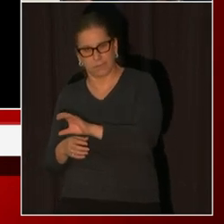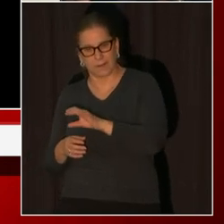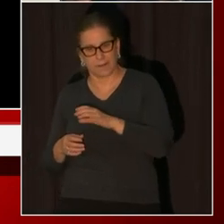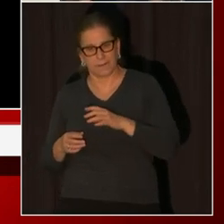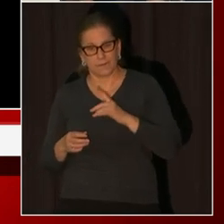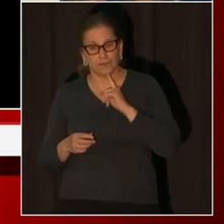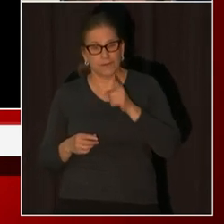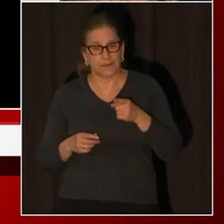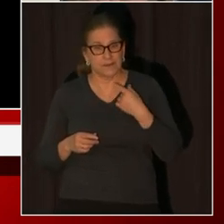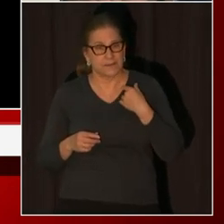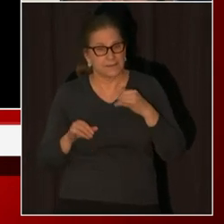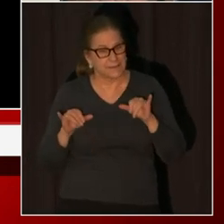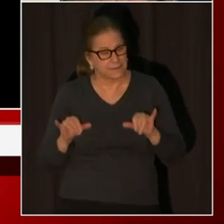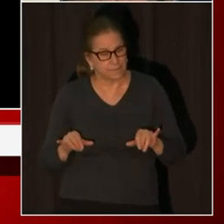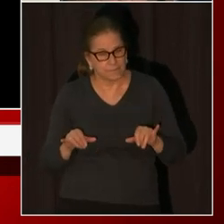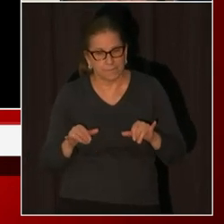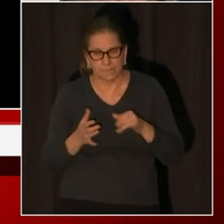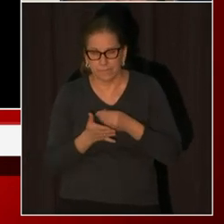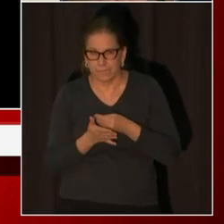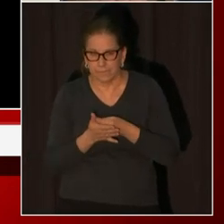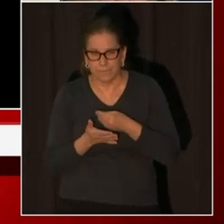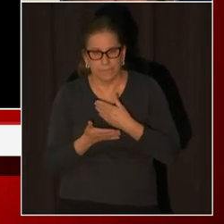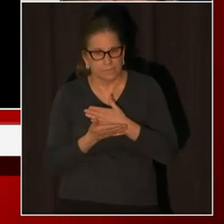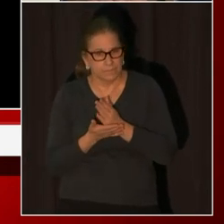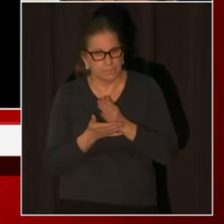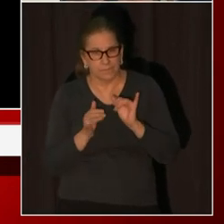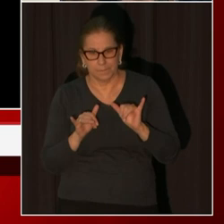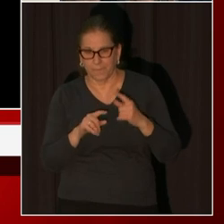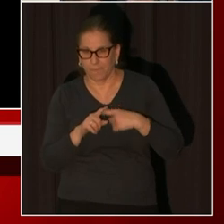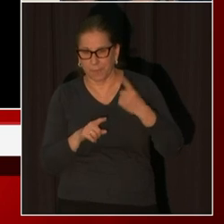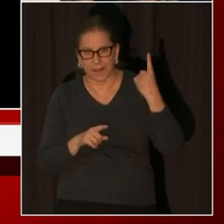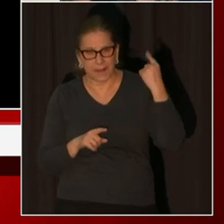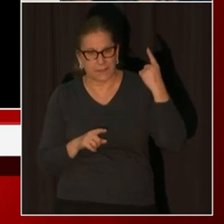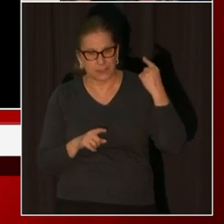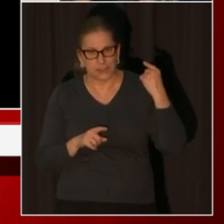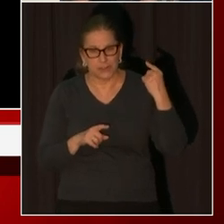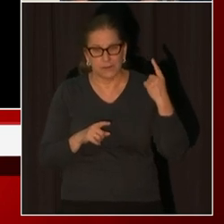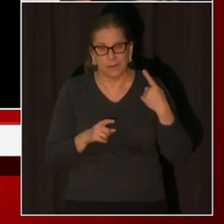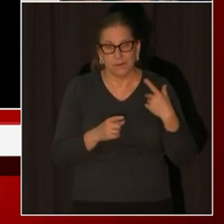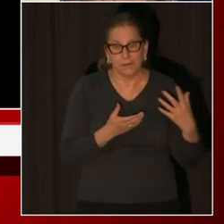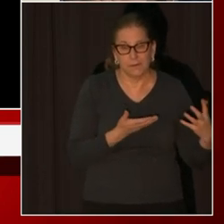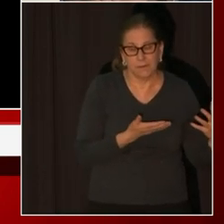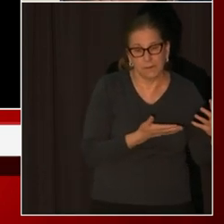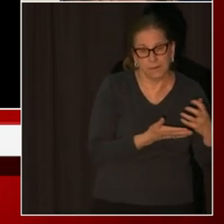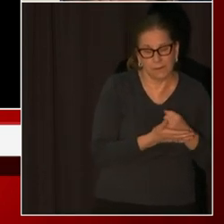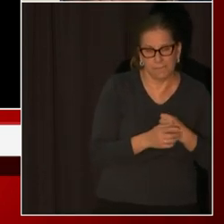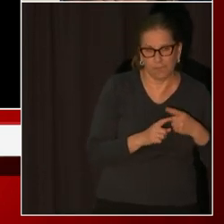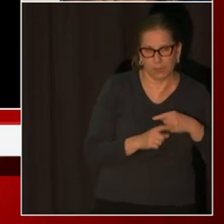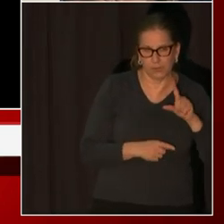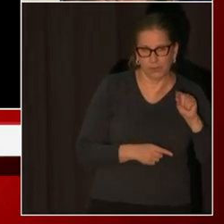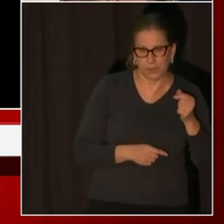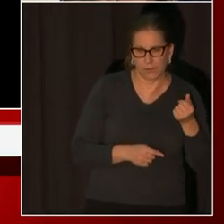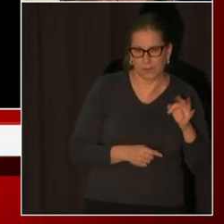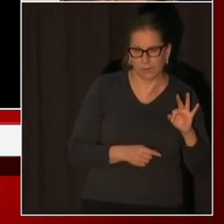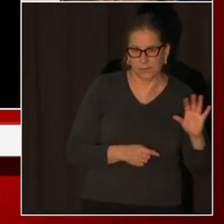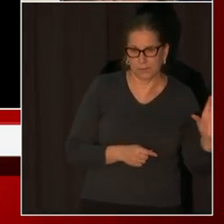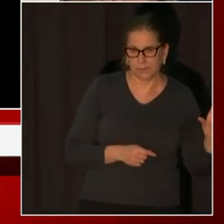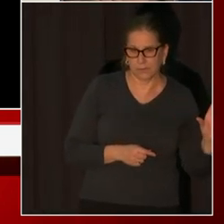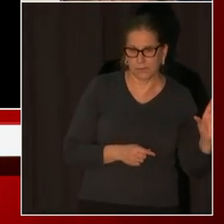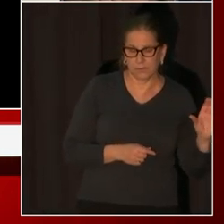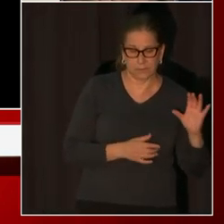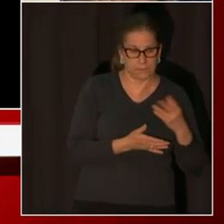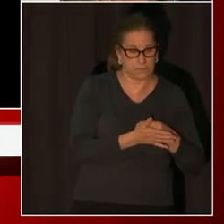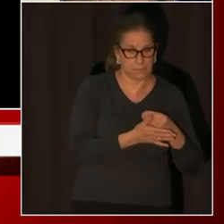year, plus all the benefits we got in 2019. And the plan responsibly gets you back to where you